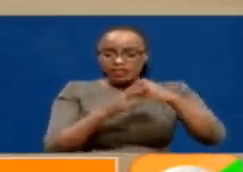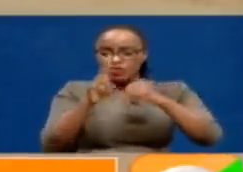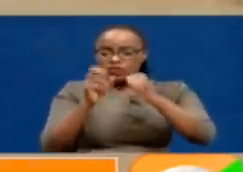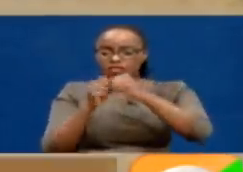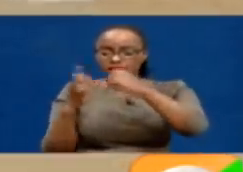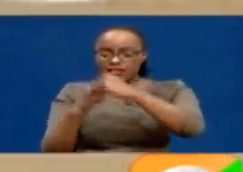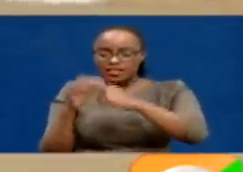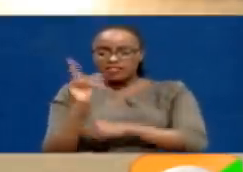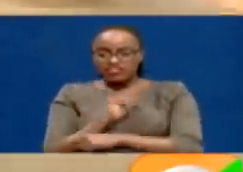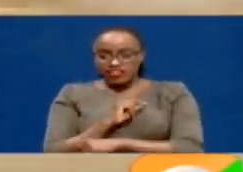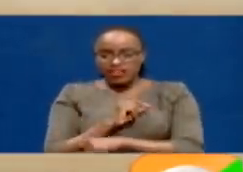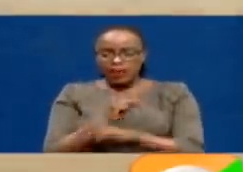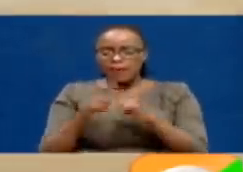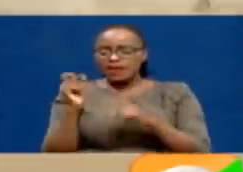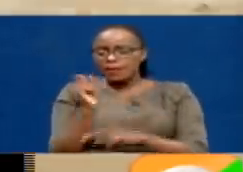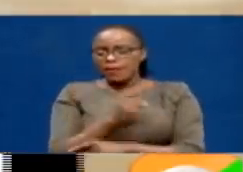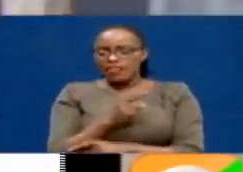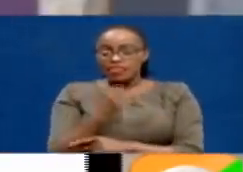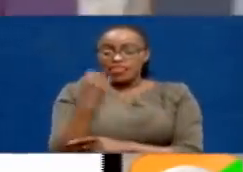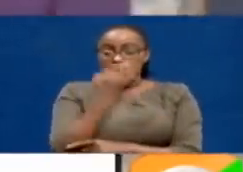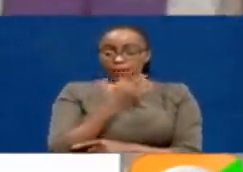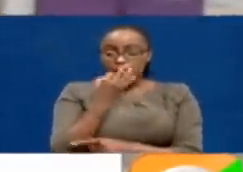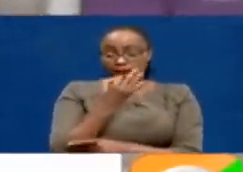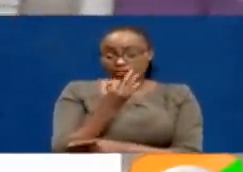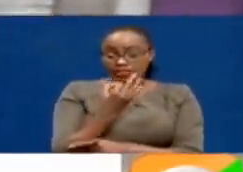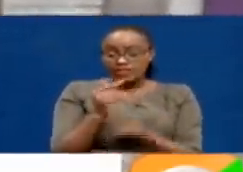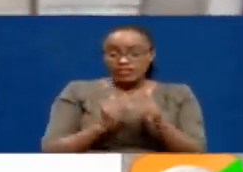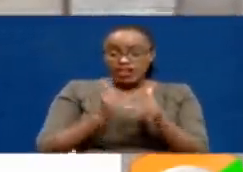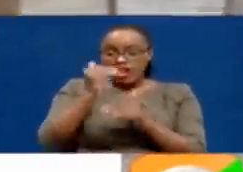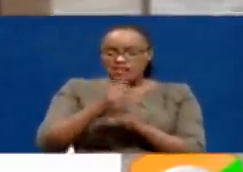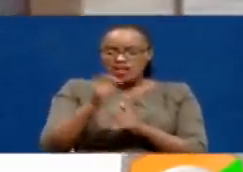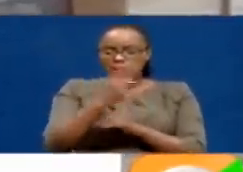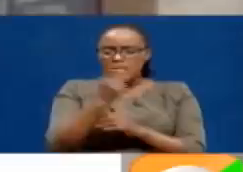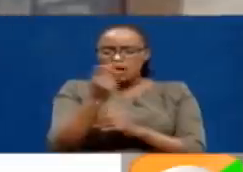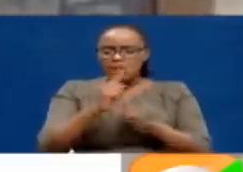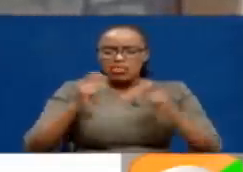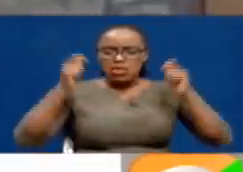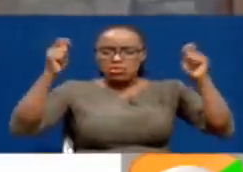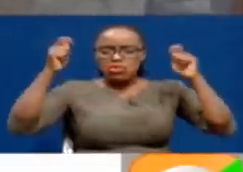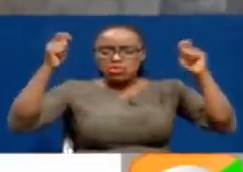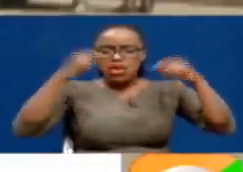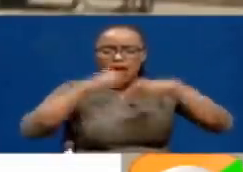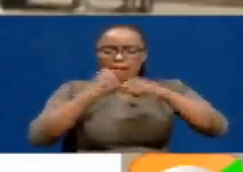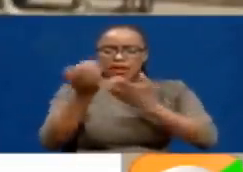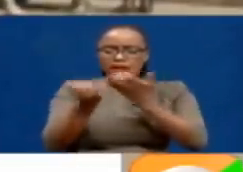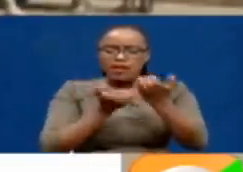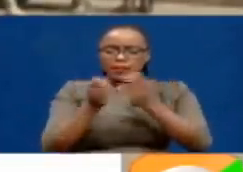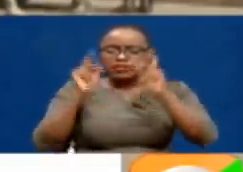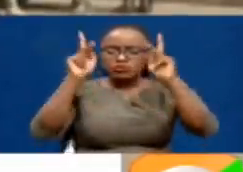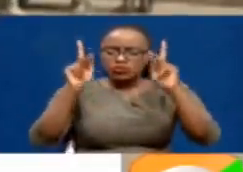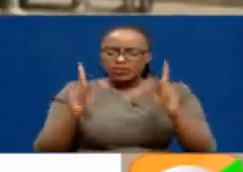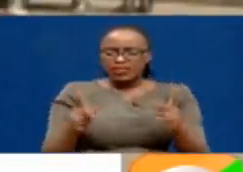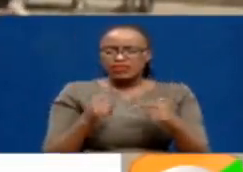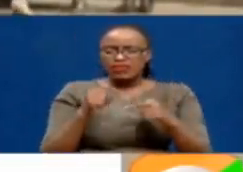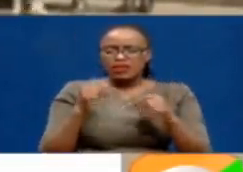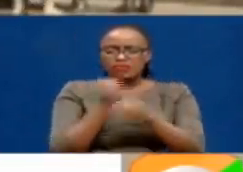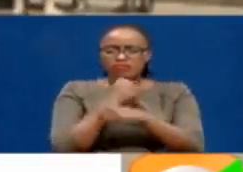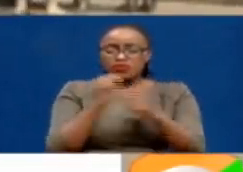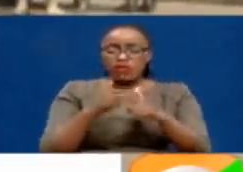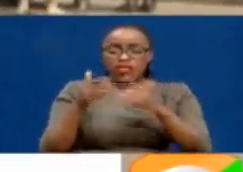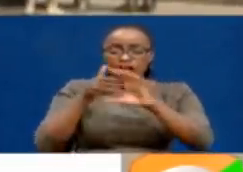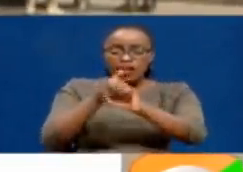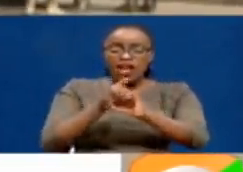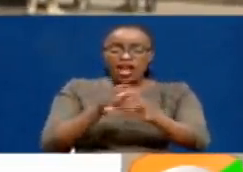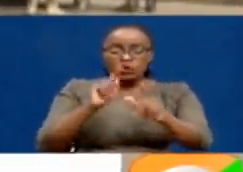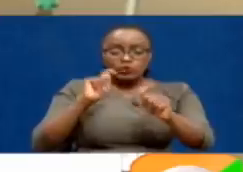2017 2018. But on March 9th, 2018, after months of demonstration that had paralyzed businesses within Kisumu, the handshake flipped